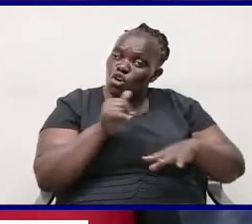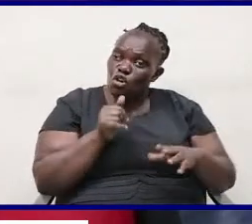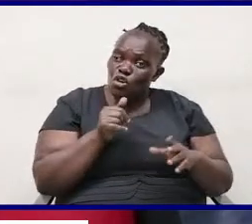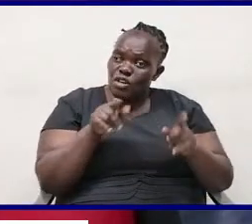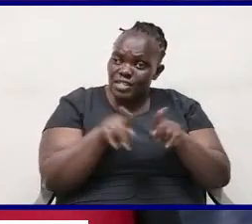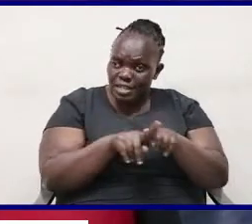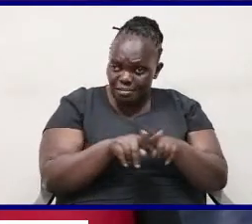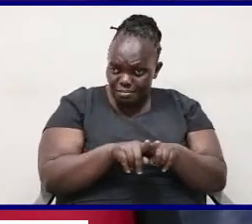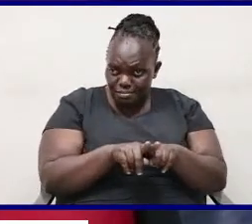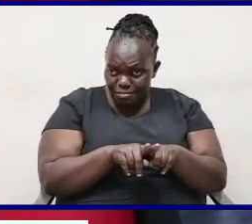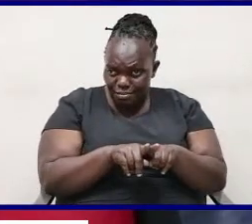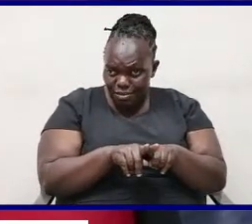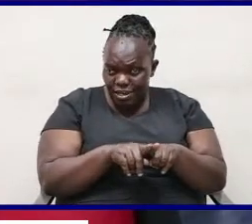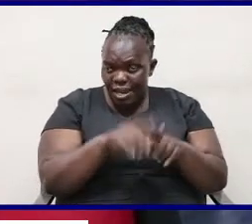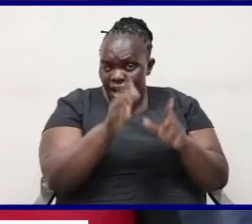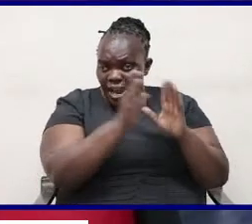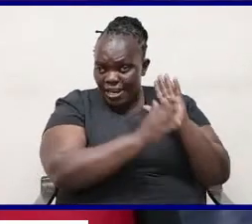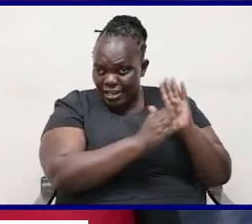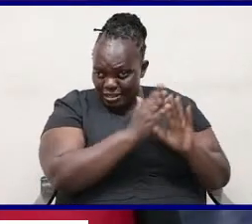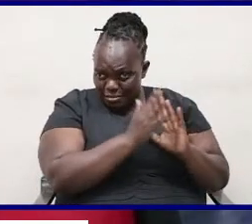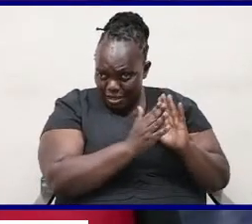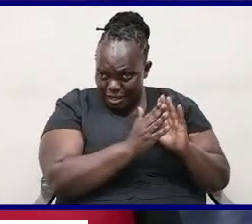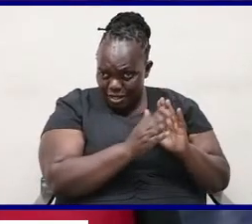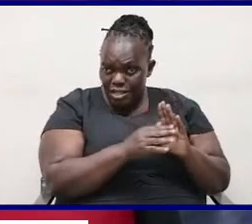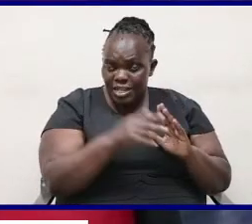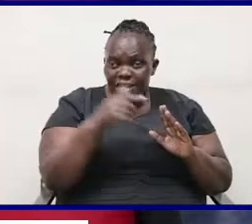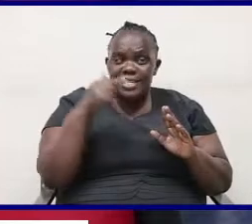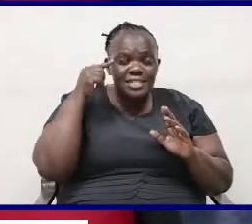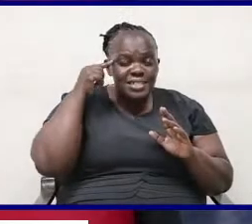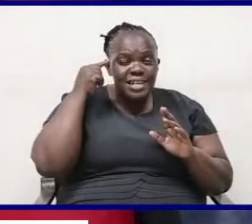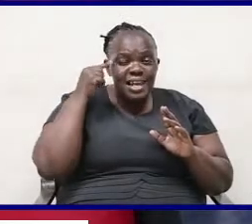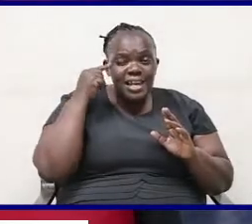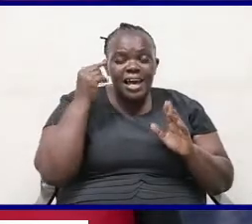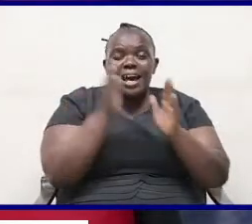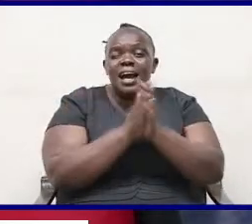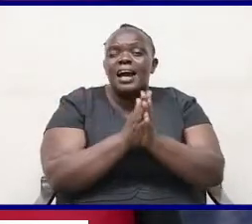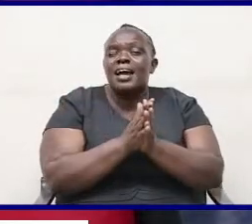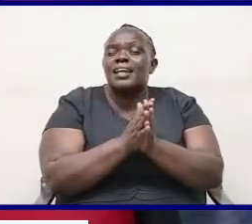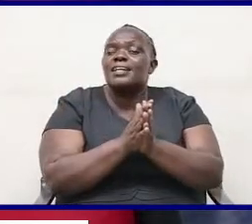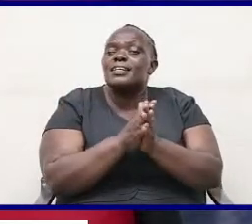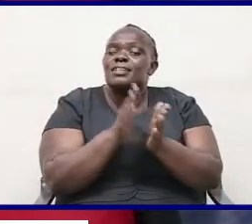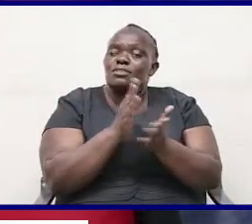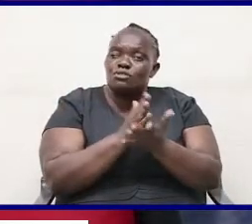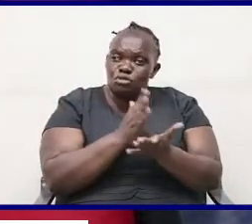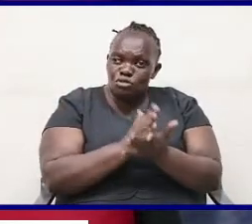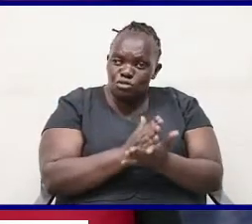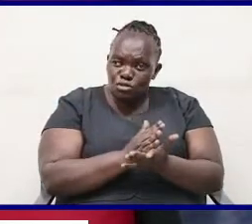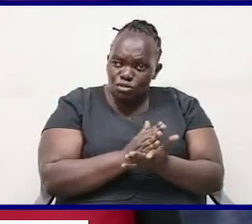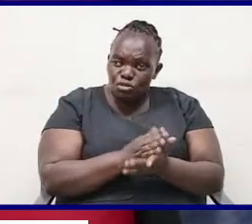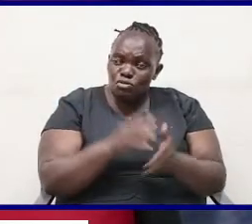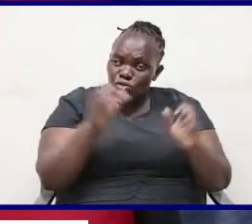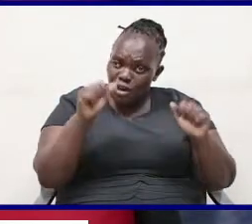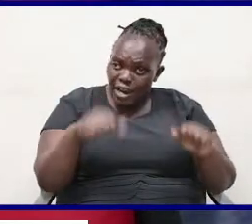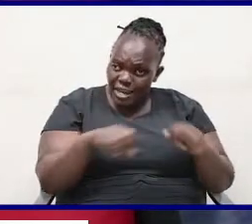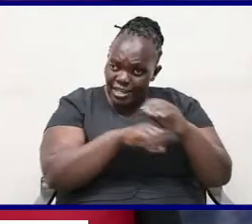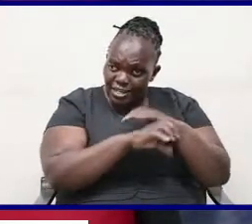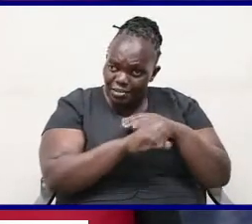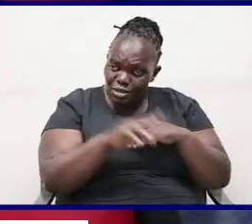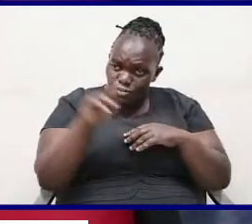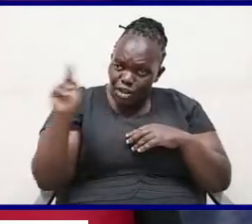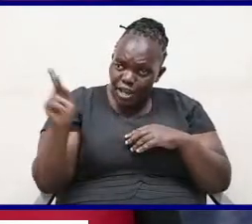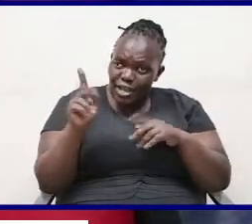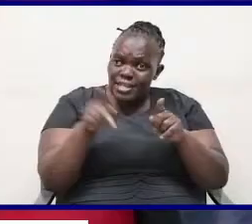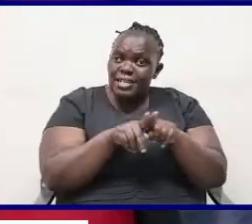early harvest arrangement with China, and we are also. Maybe you can explain to Kenyans